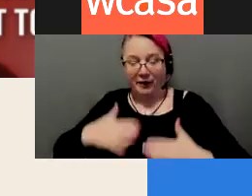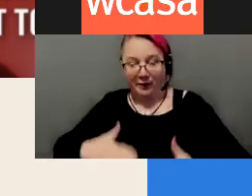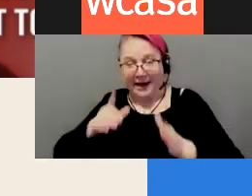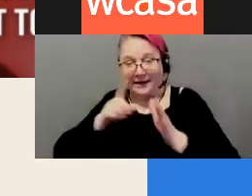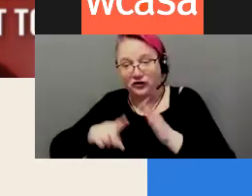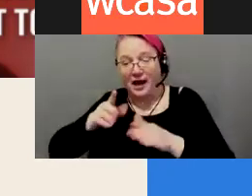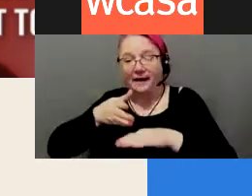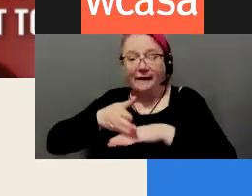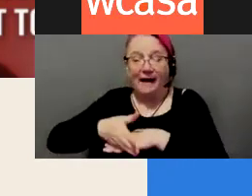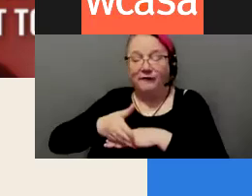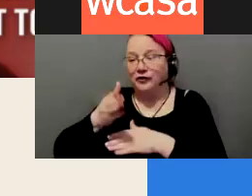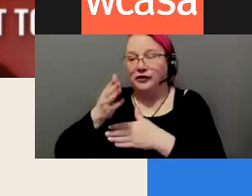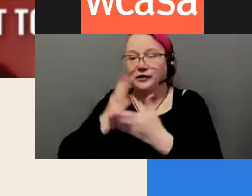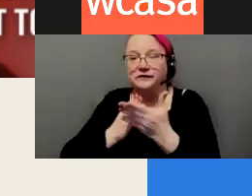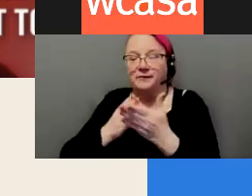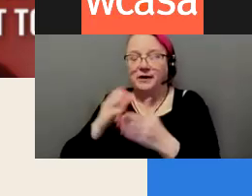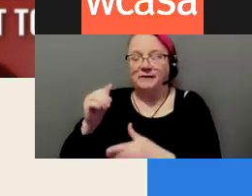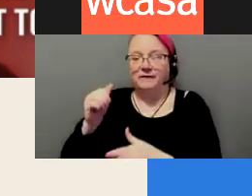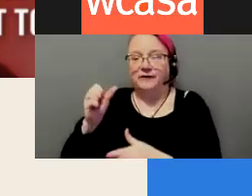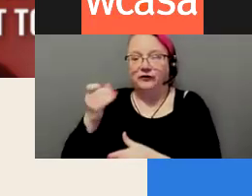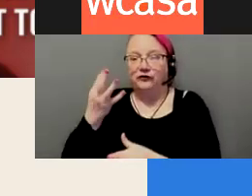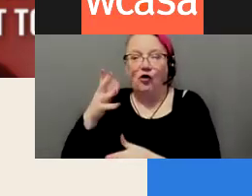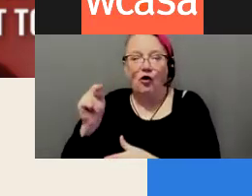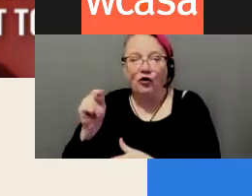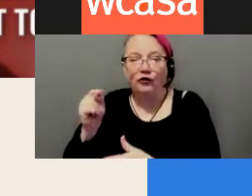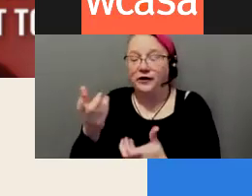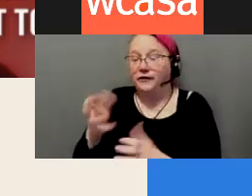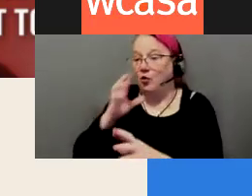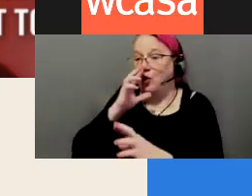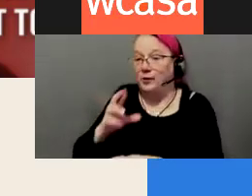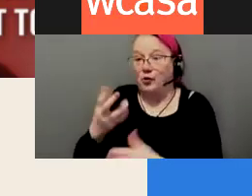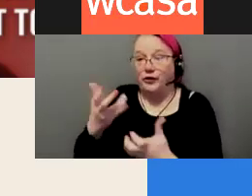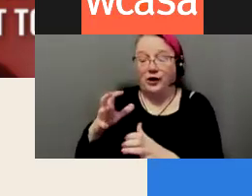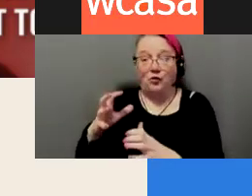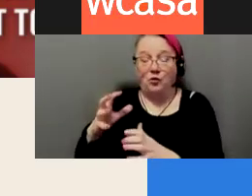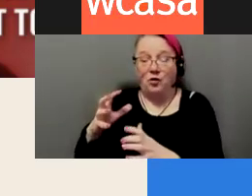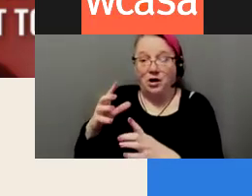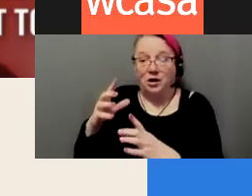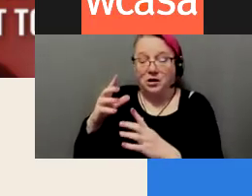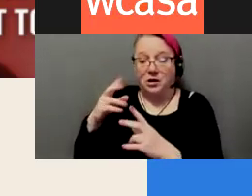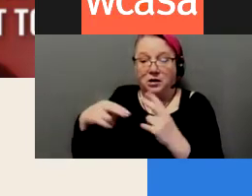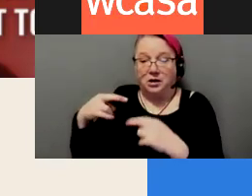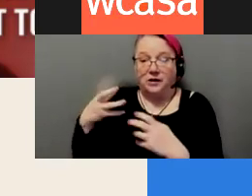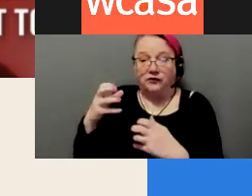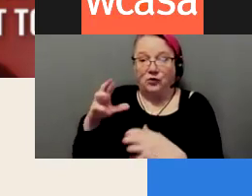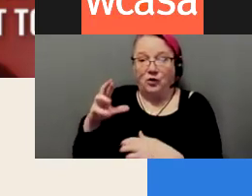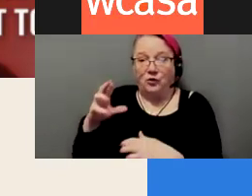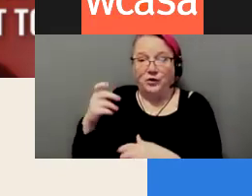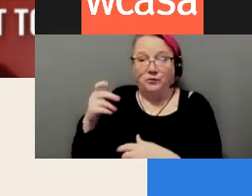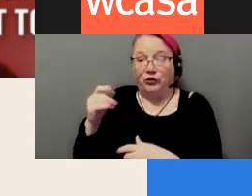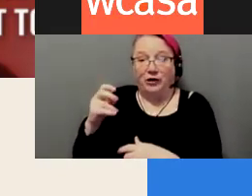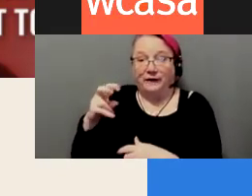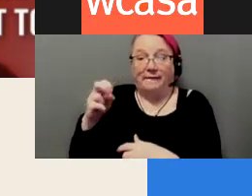after some kind of assault that they don't want to report, so they don't want to say an exam, they just want reproductive health care, something like